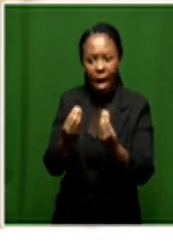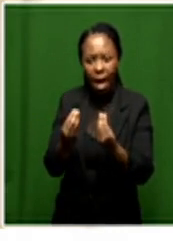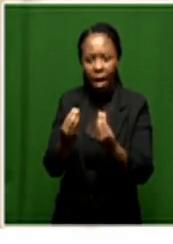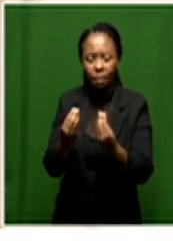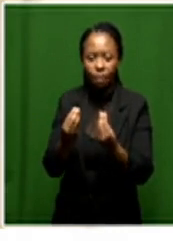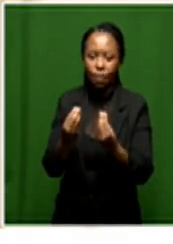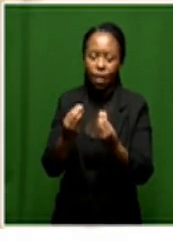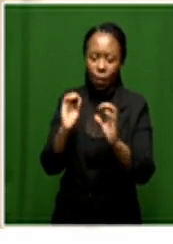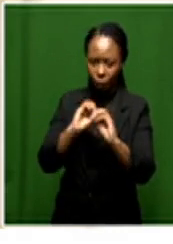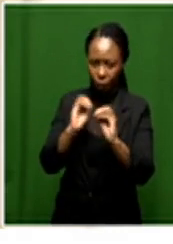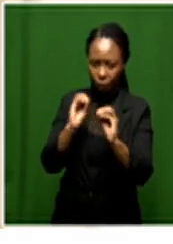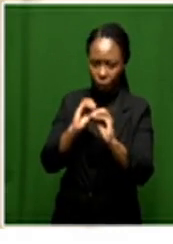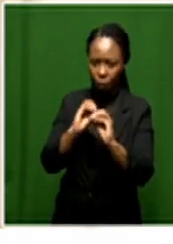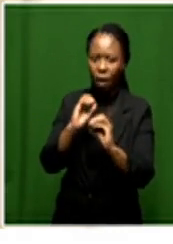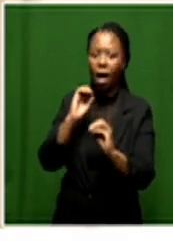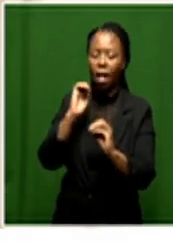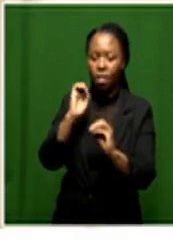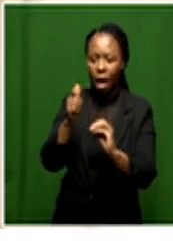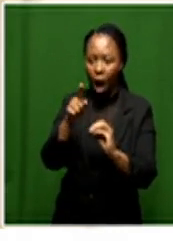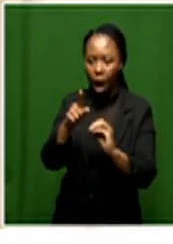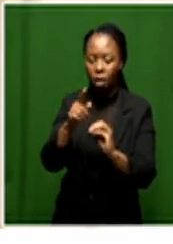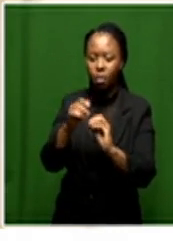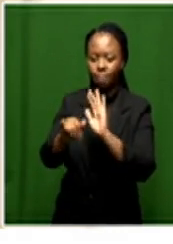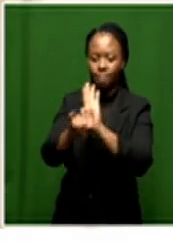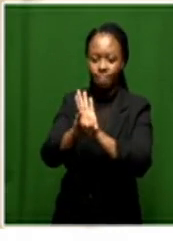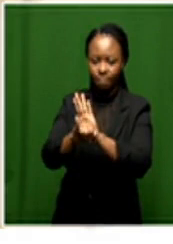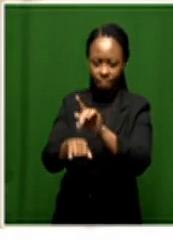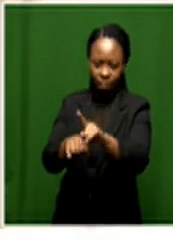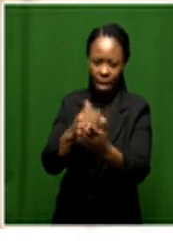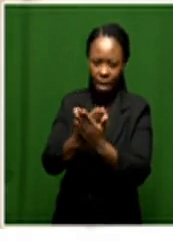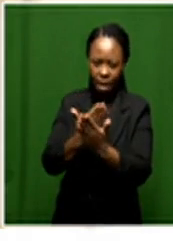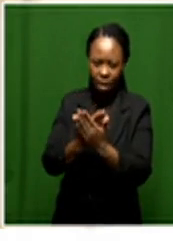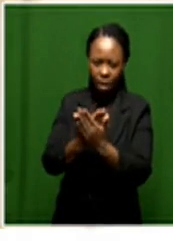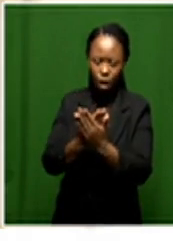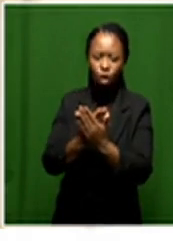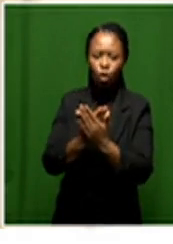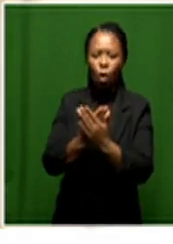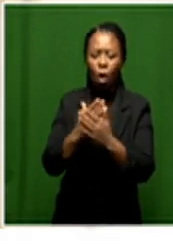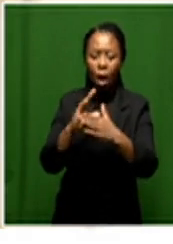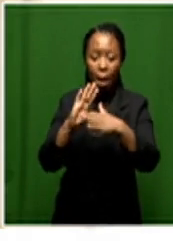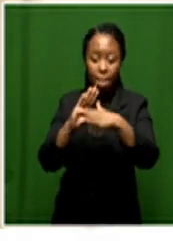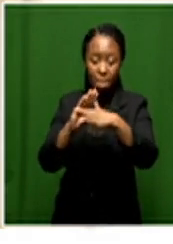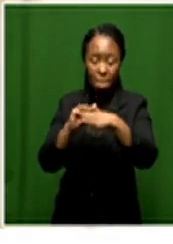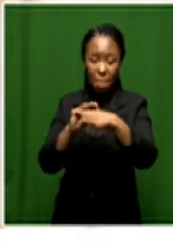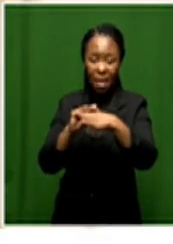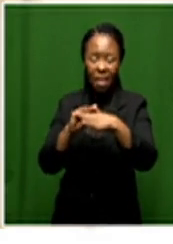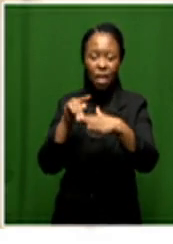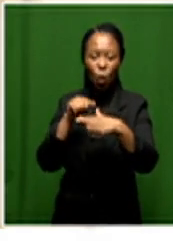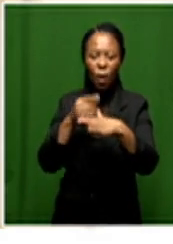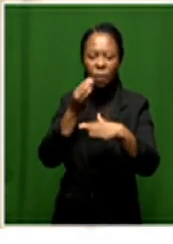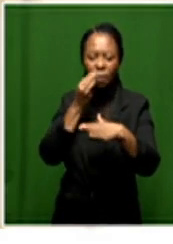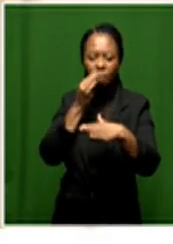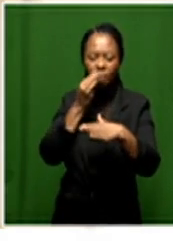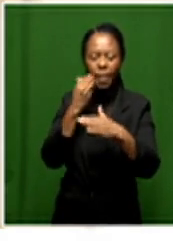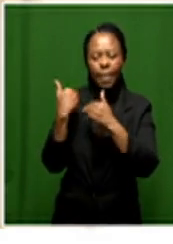inspection team would pick that up. But meat that is cooked, which is how we consume our meat, is